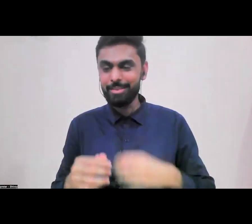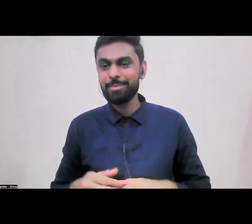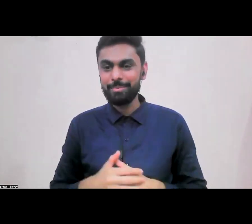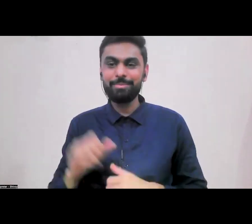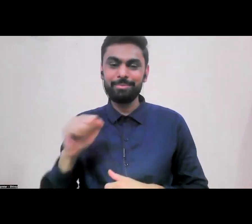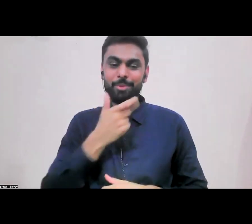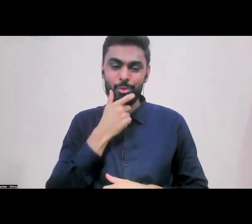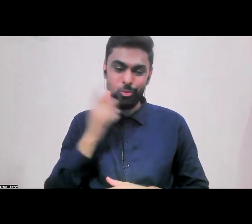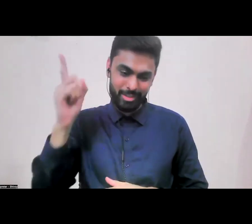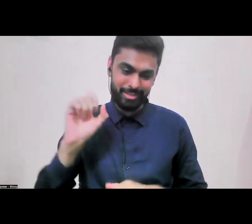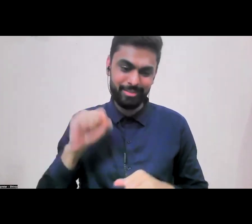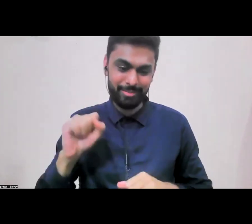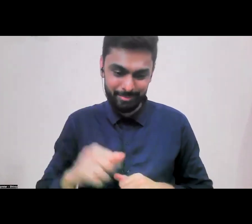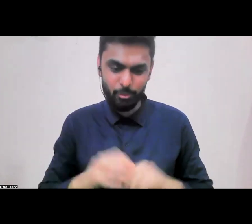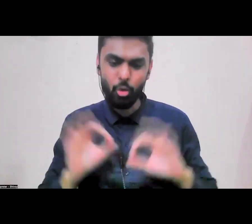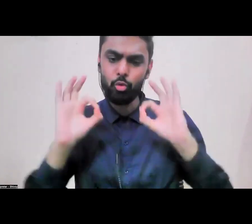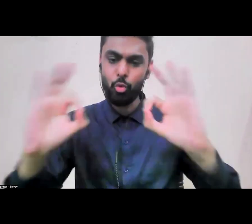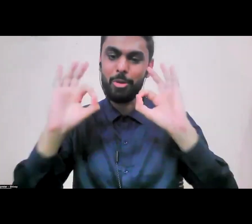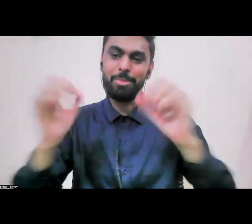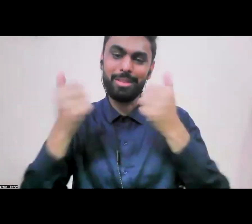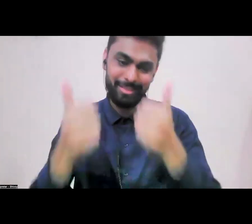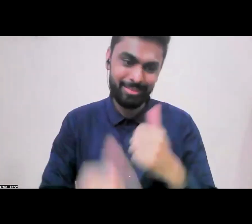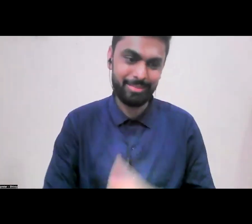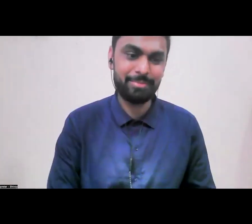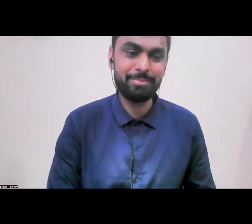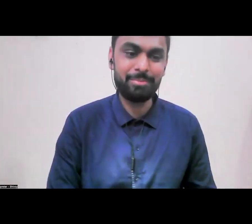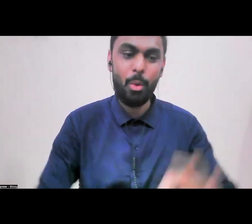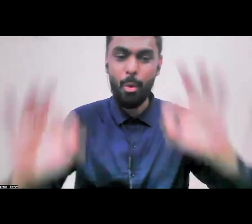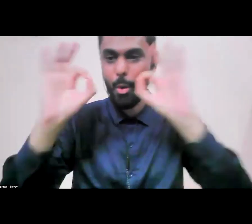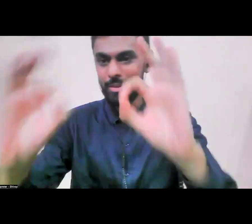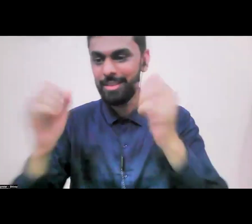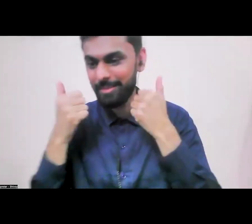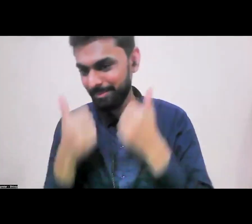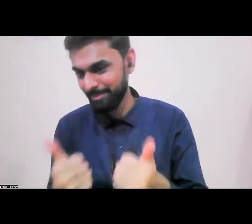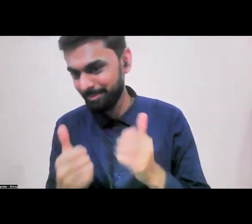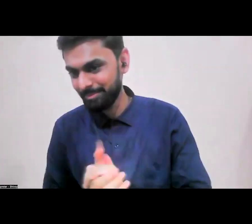yes. Yeah. Super. Great. Awesome. Okay. Bye, everybody.